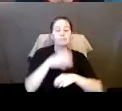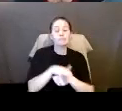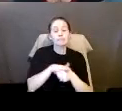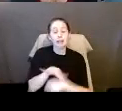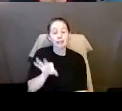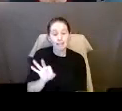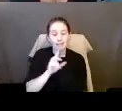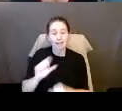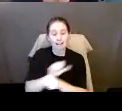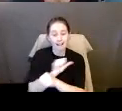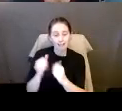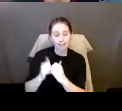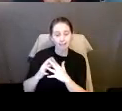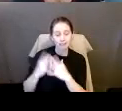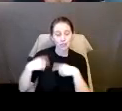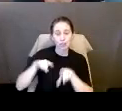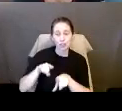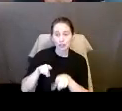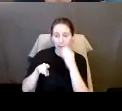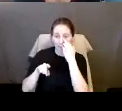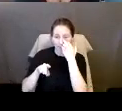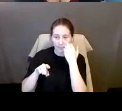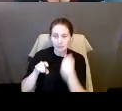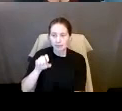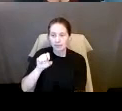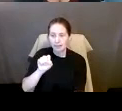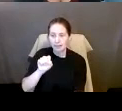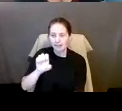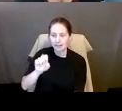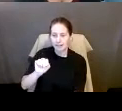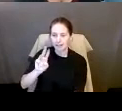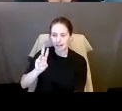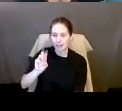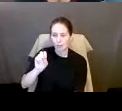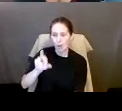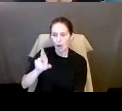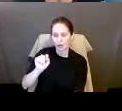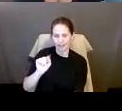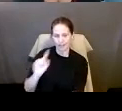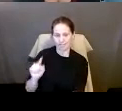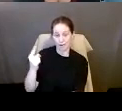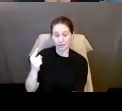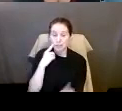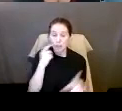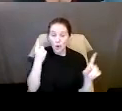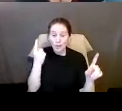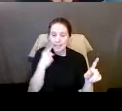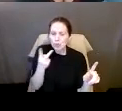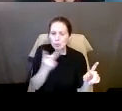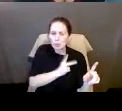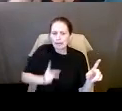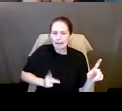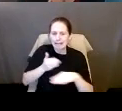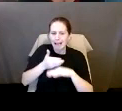was actually built during the reign of Sinwazrit the First. So that's only like two kings after Site 5 was built, not very long